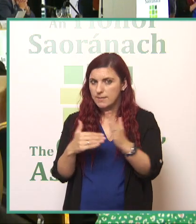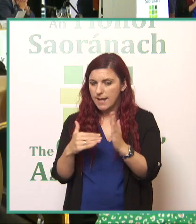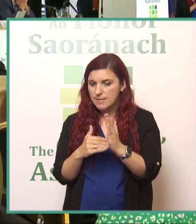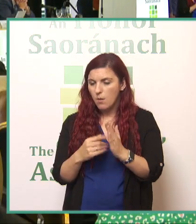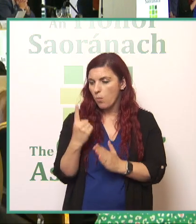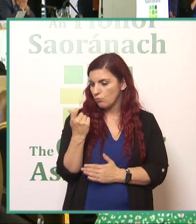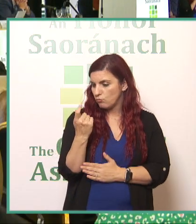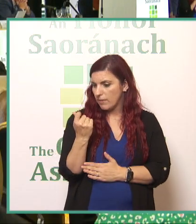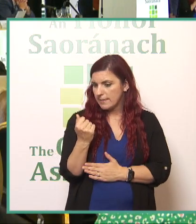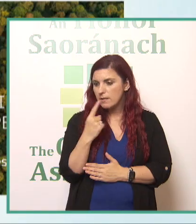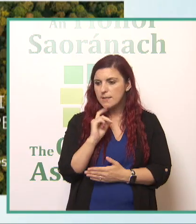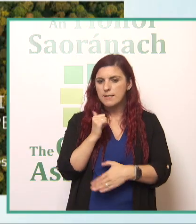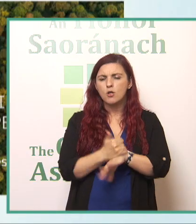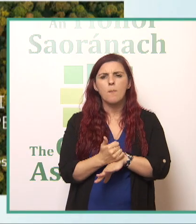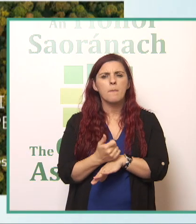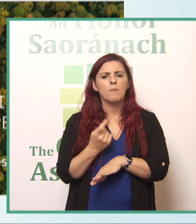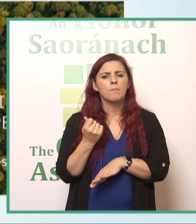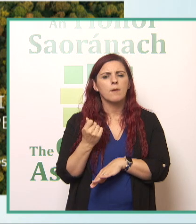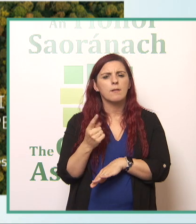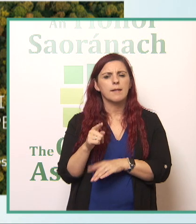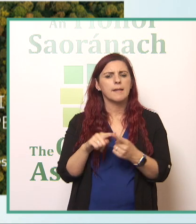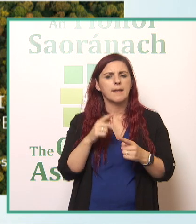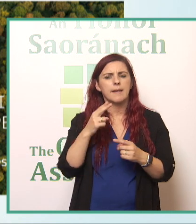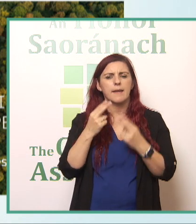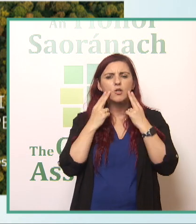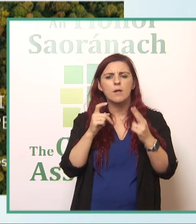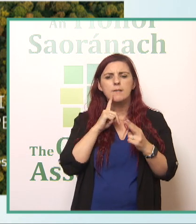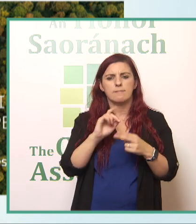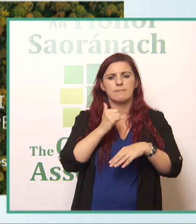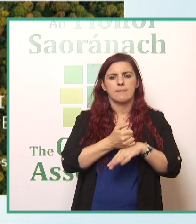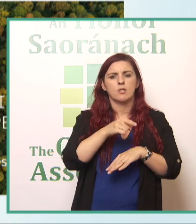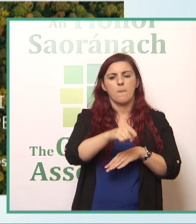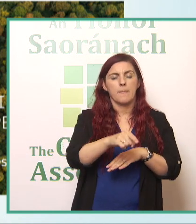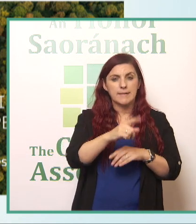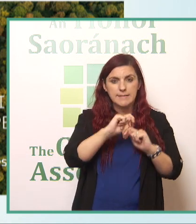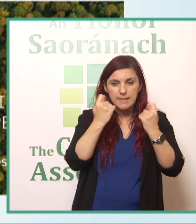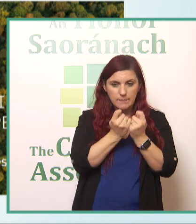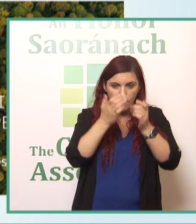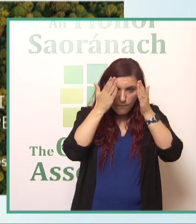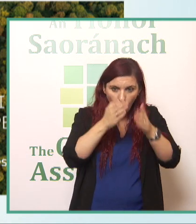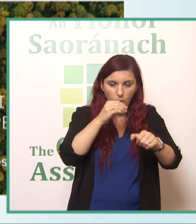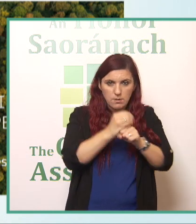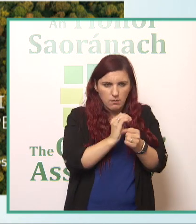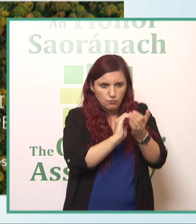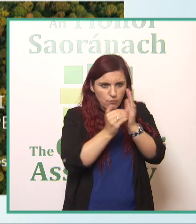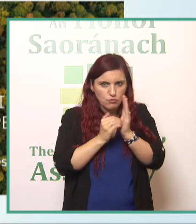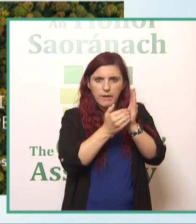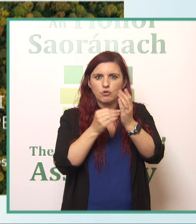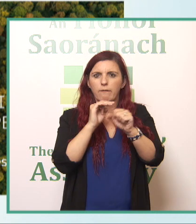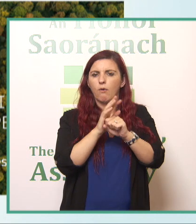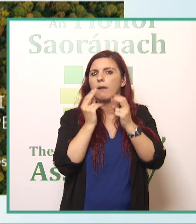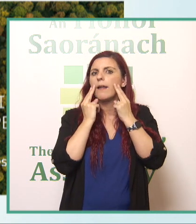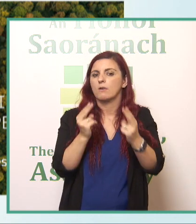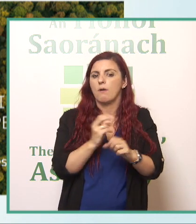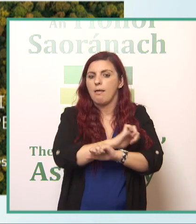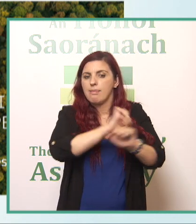very recently is we've set up Cuilta Nature, which is a dedicated team within Cuilta to look at restoration of nature. And they're able